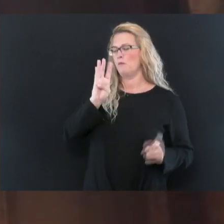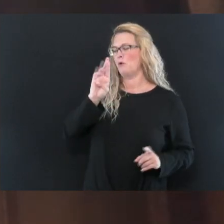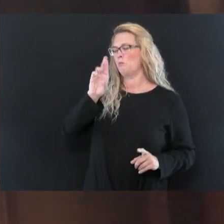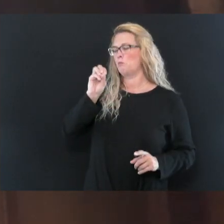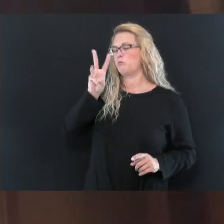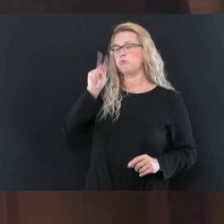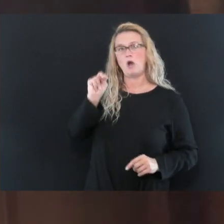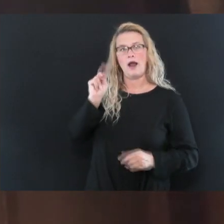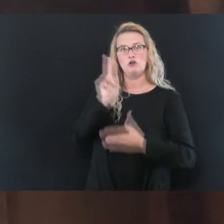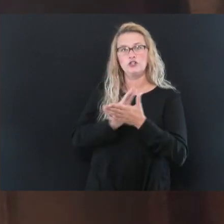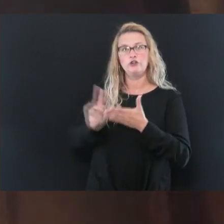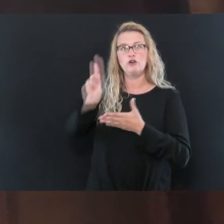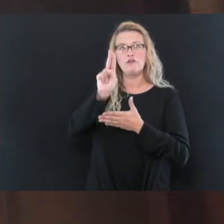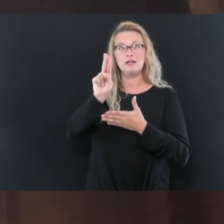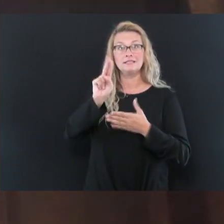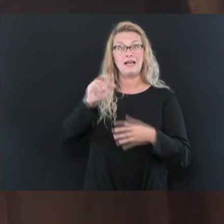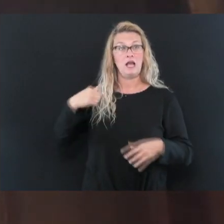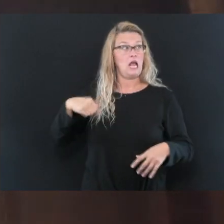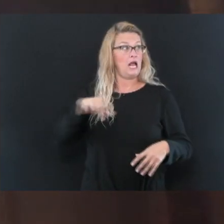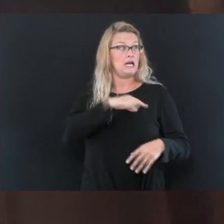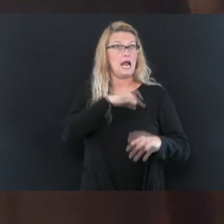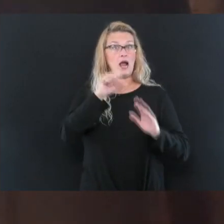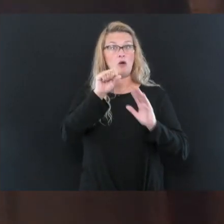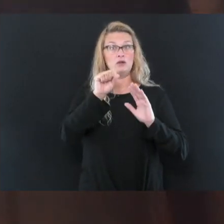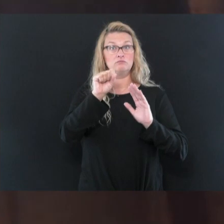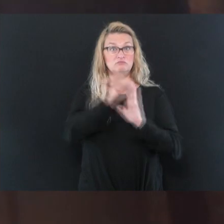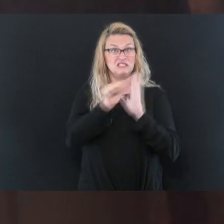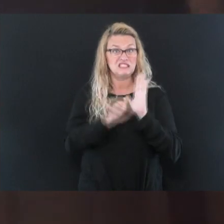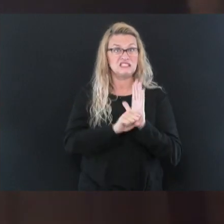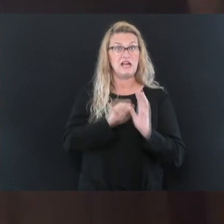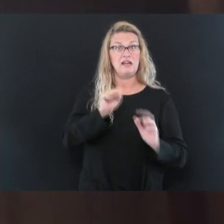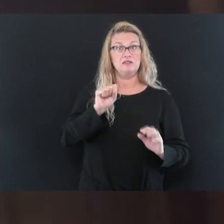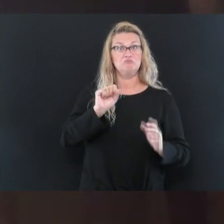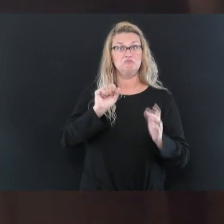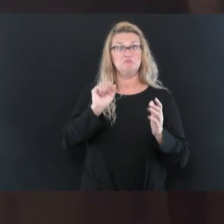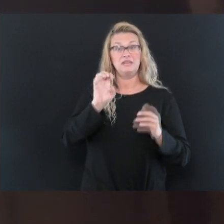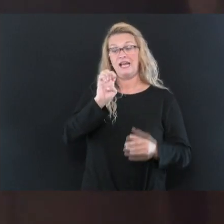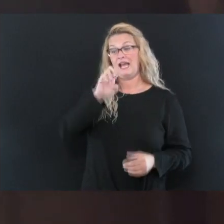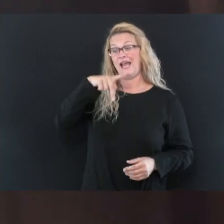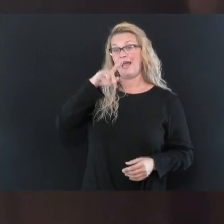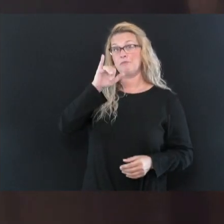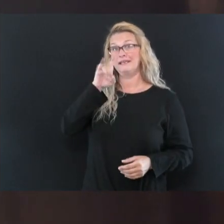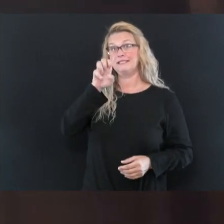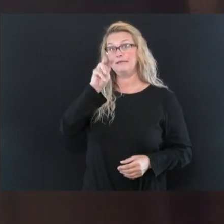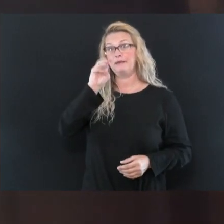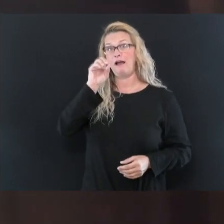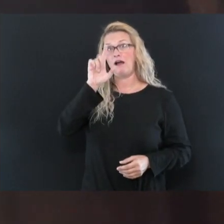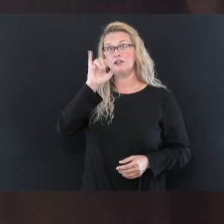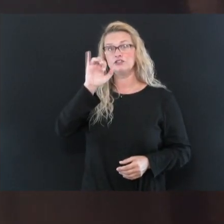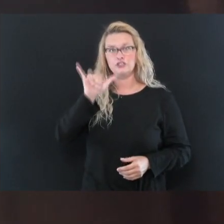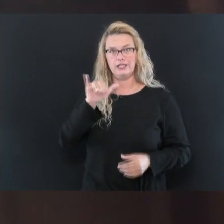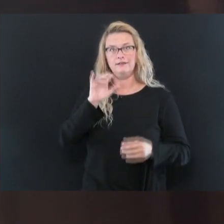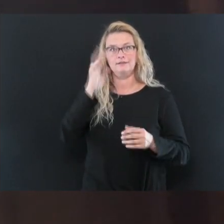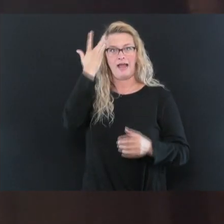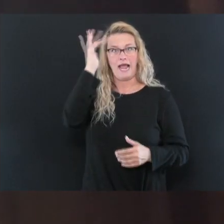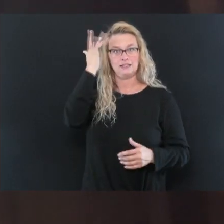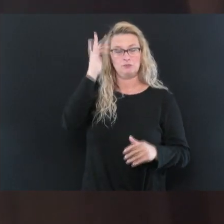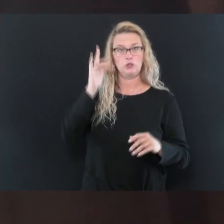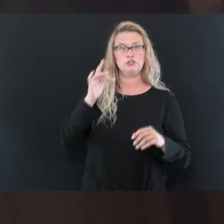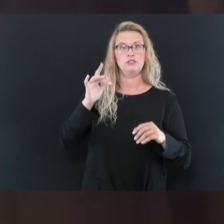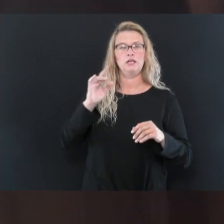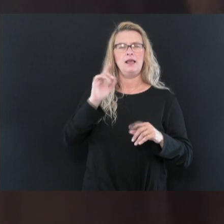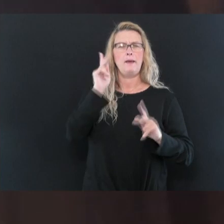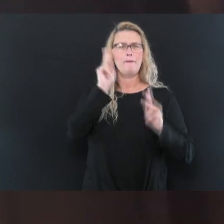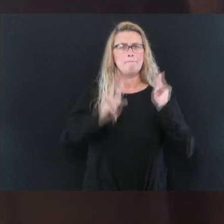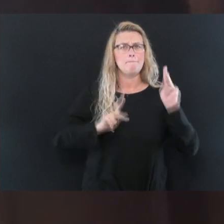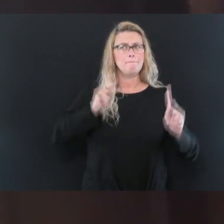our own medical experts, epidemiology people, public health experts, that the risk of